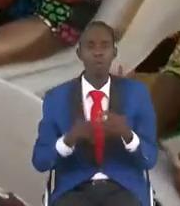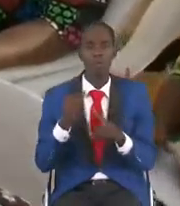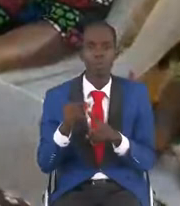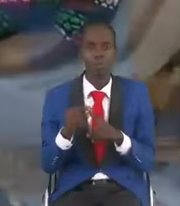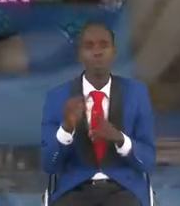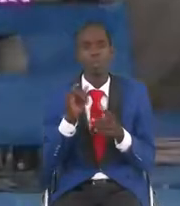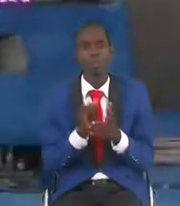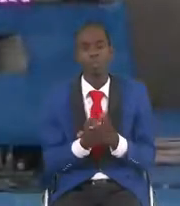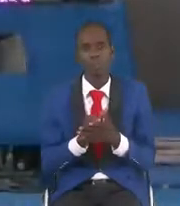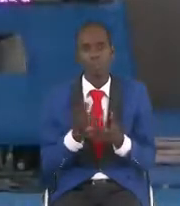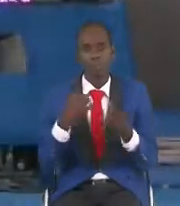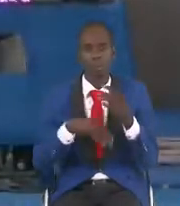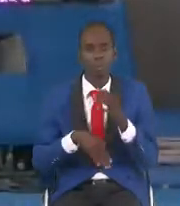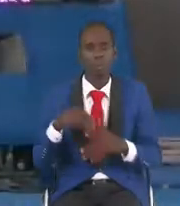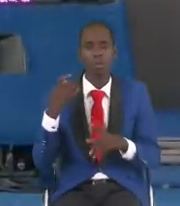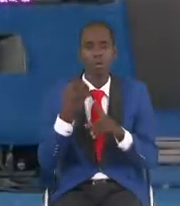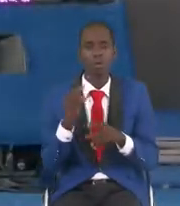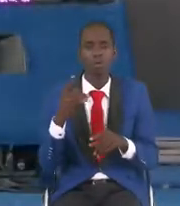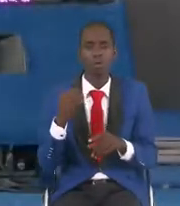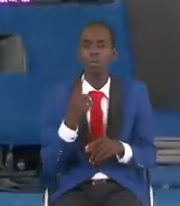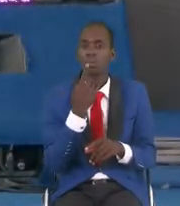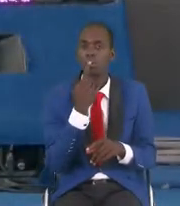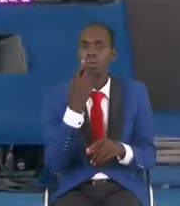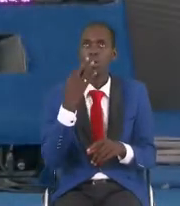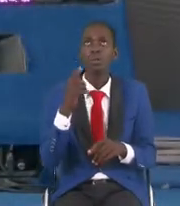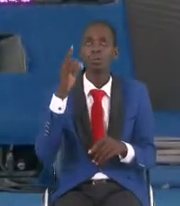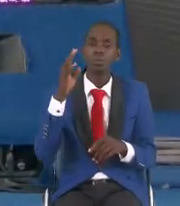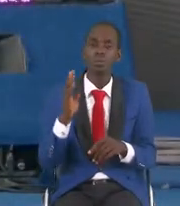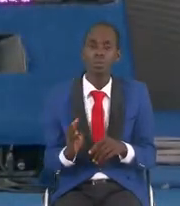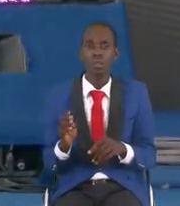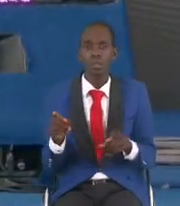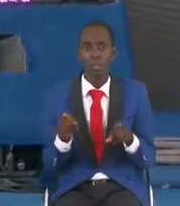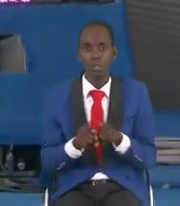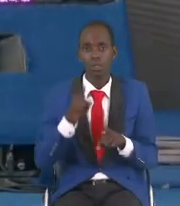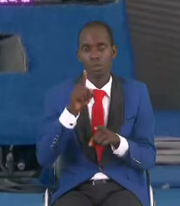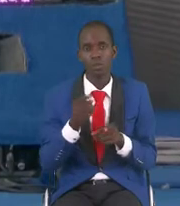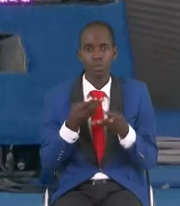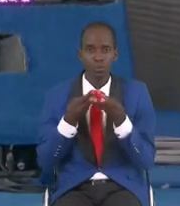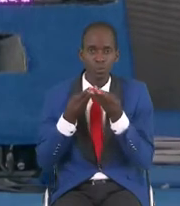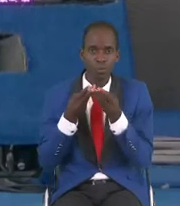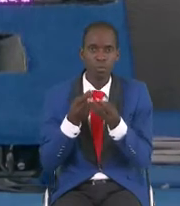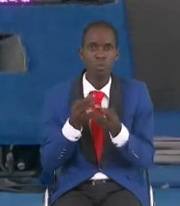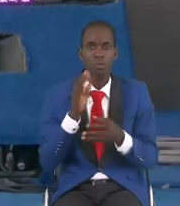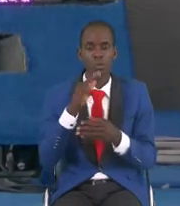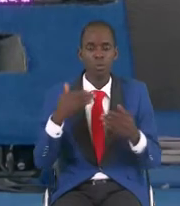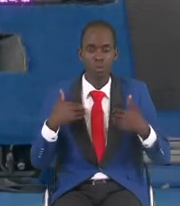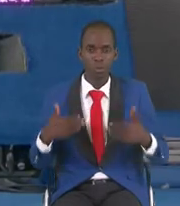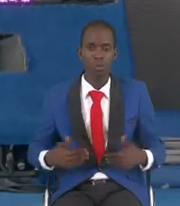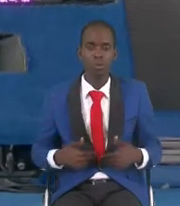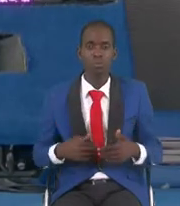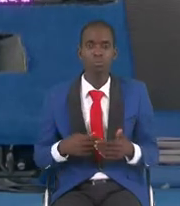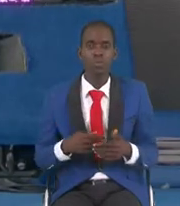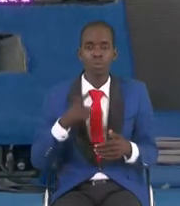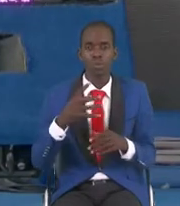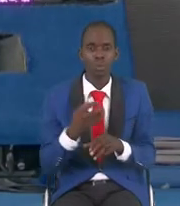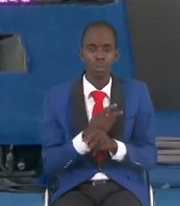proceedeth forth out of the mouth of God. Like you feed your body, that you nourish your body, like you take